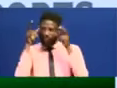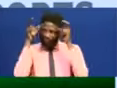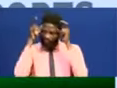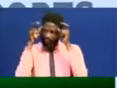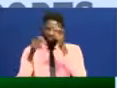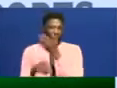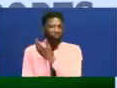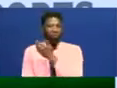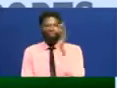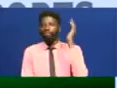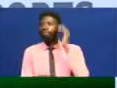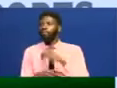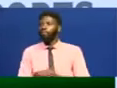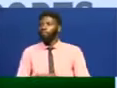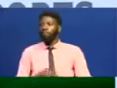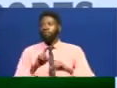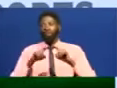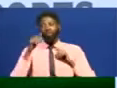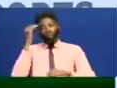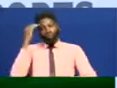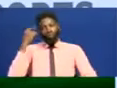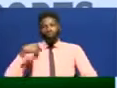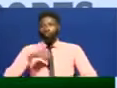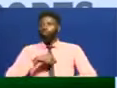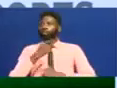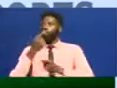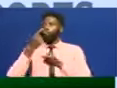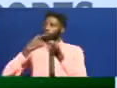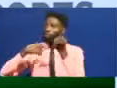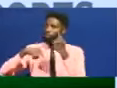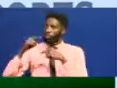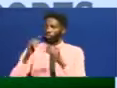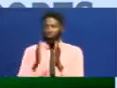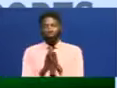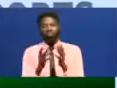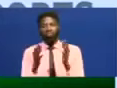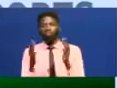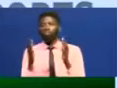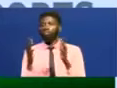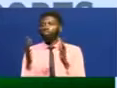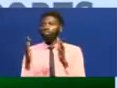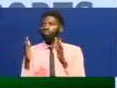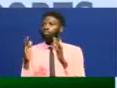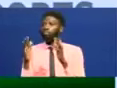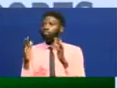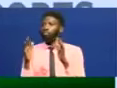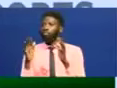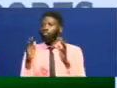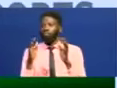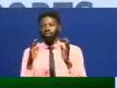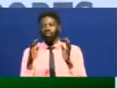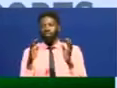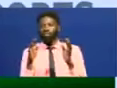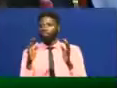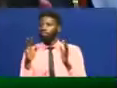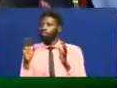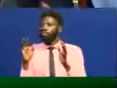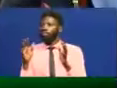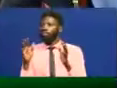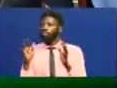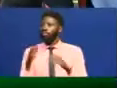shindwe kabisa. But you know, we won this thing. Let us give a round of applause to AFCON.